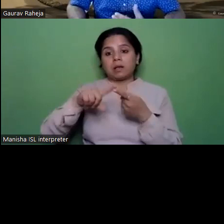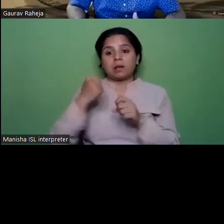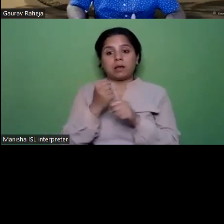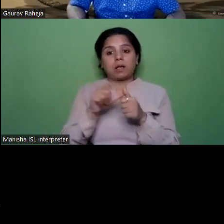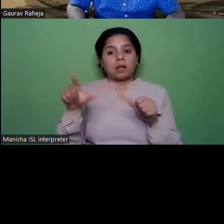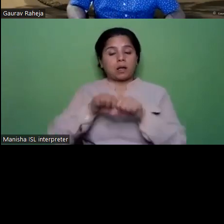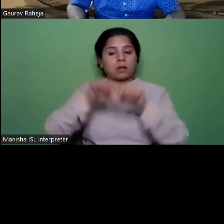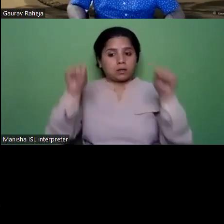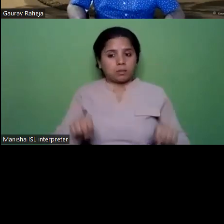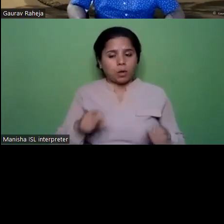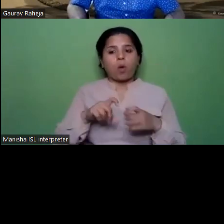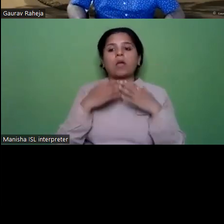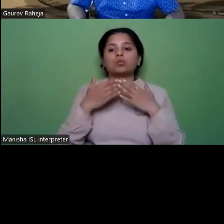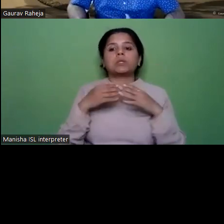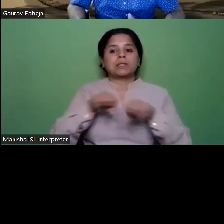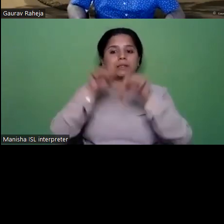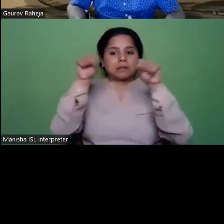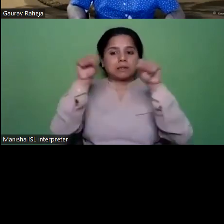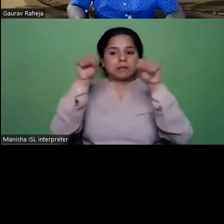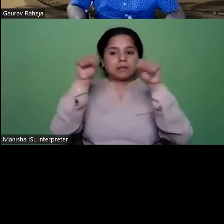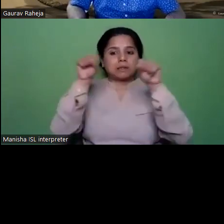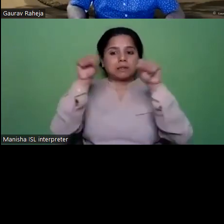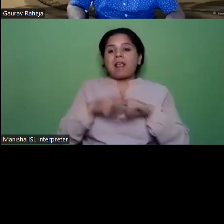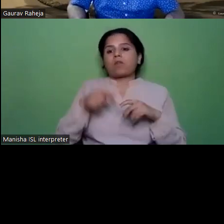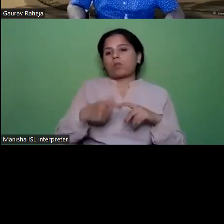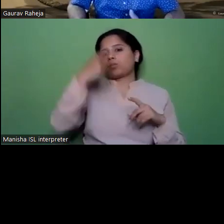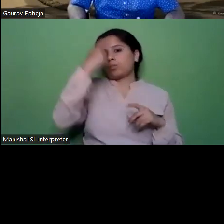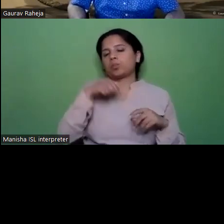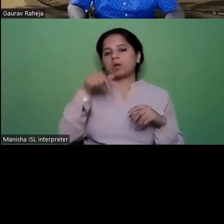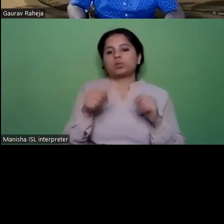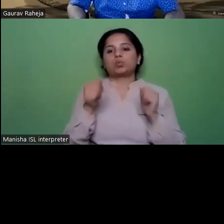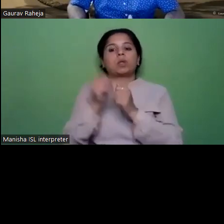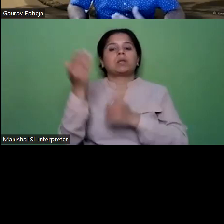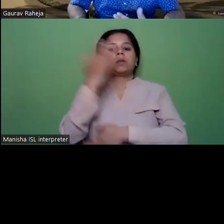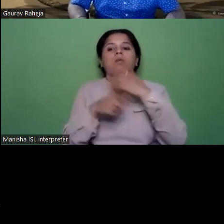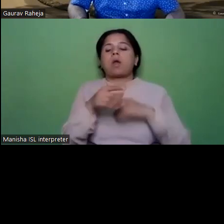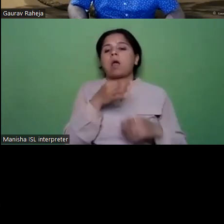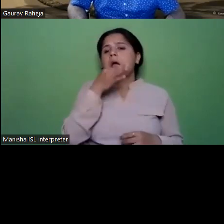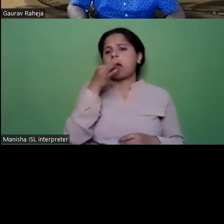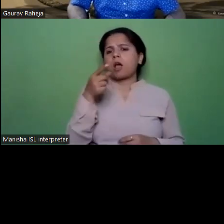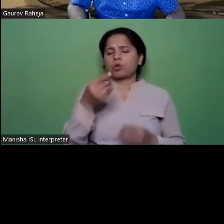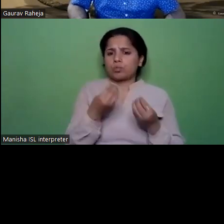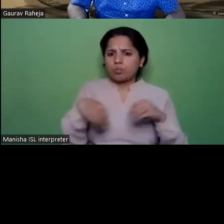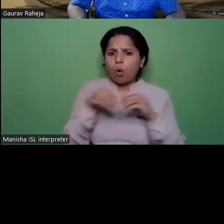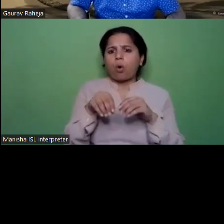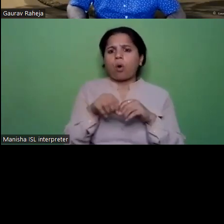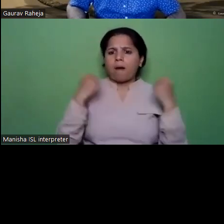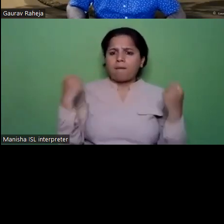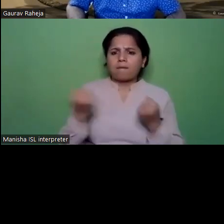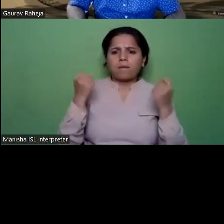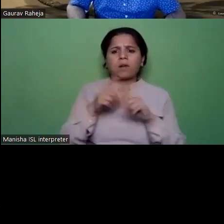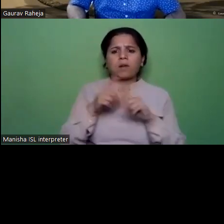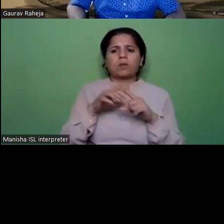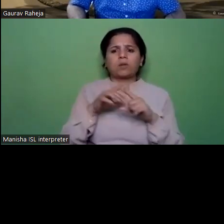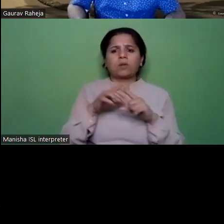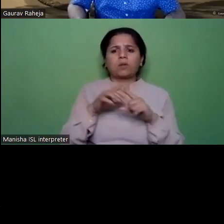an educational system, if as a person with disability, you're asked to put in more effort, well, that's not